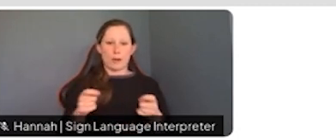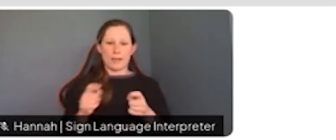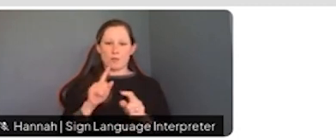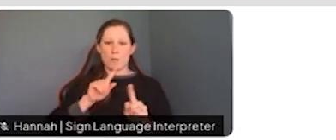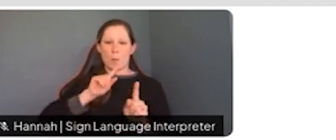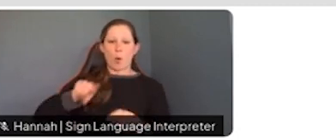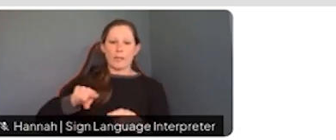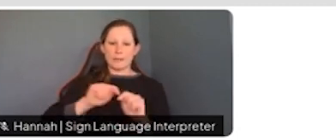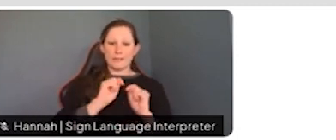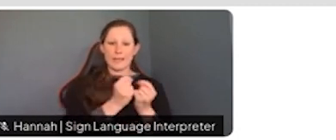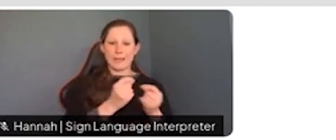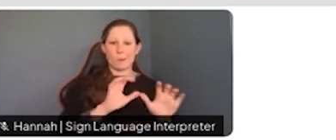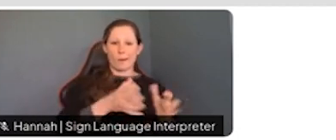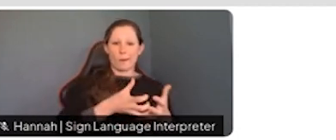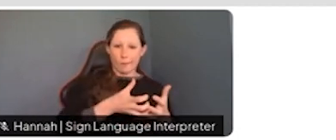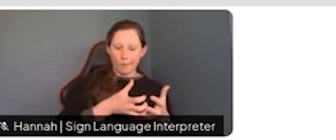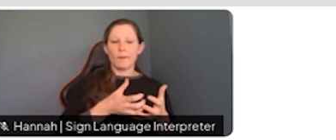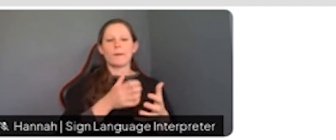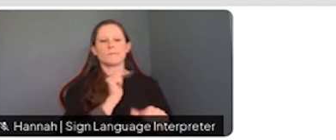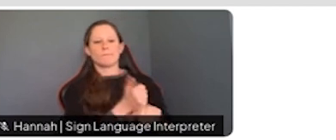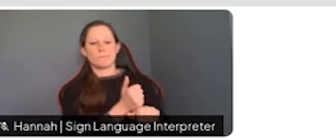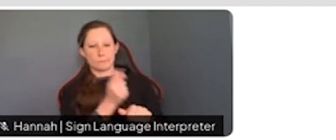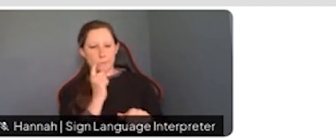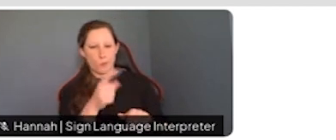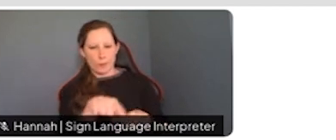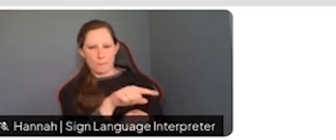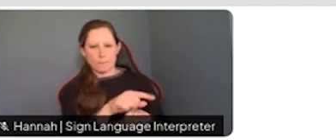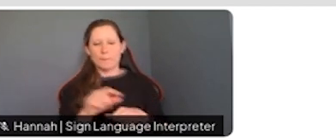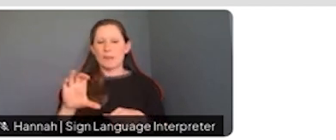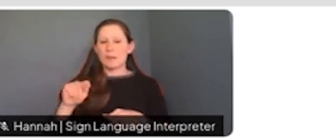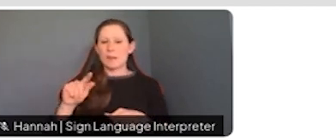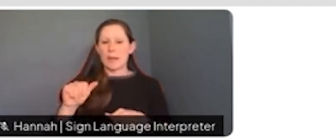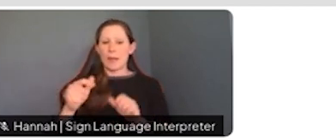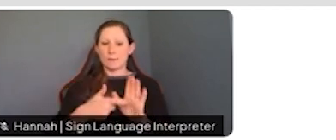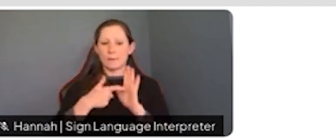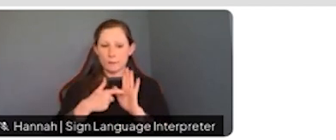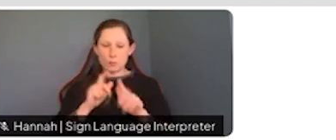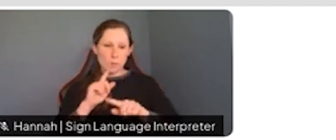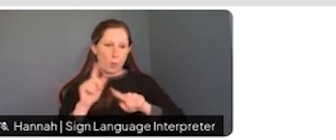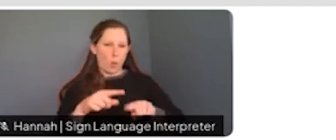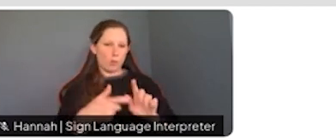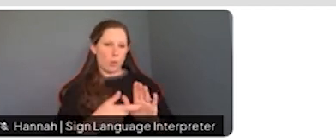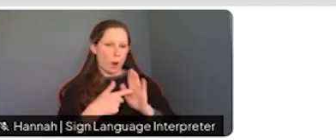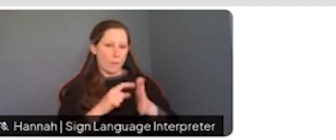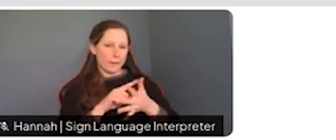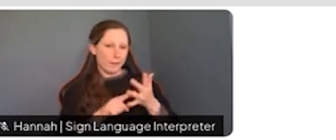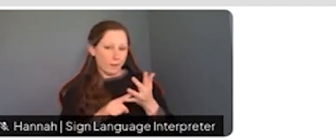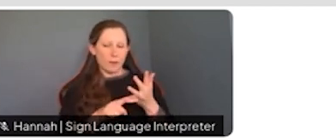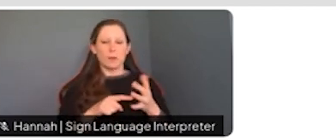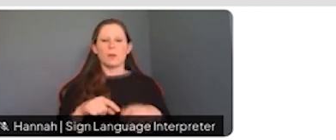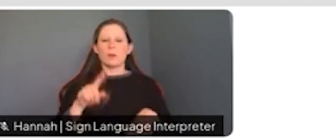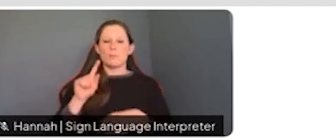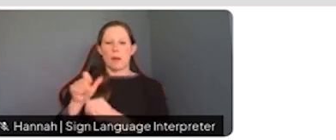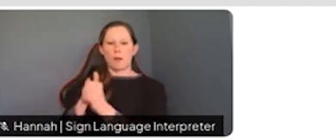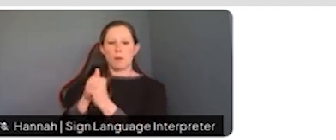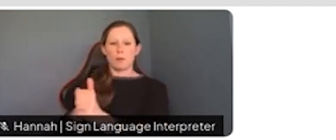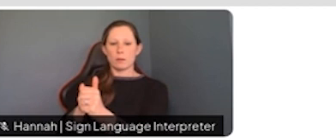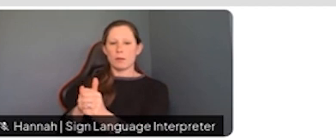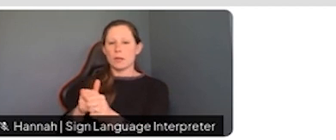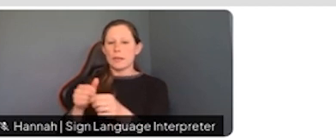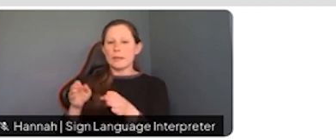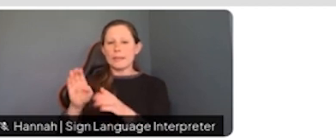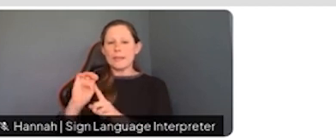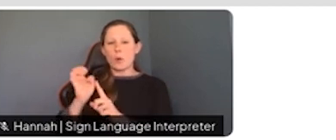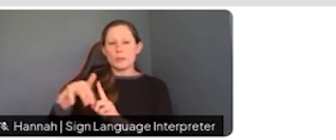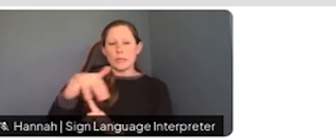government. So in effect, the CTA mandate and its reporting requirements will apply to the startup ecosystem and small businesses